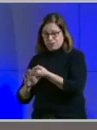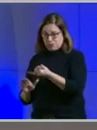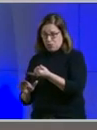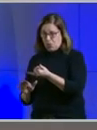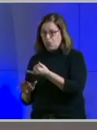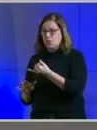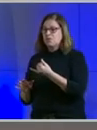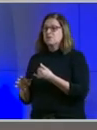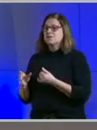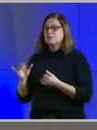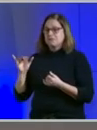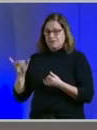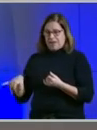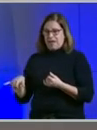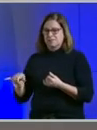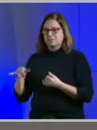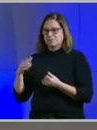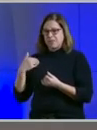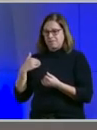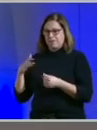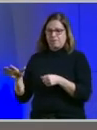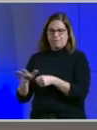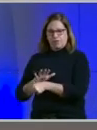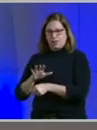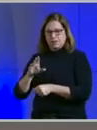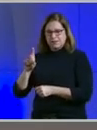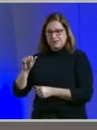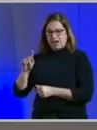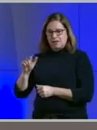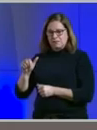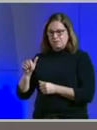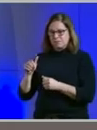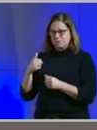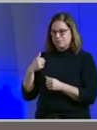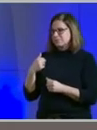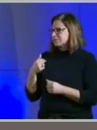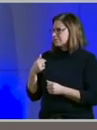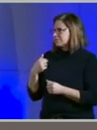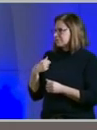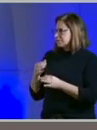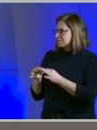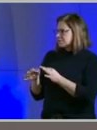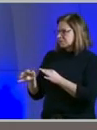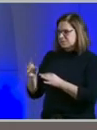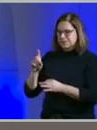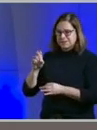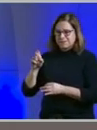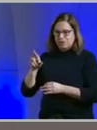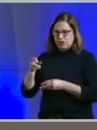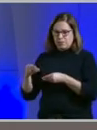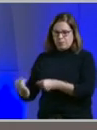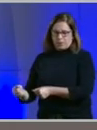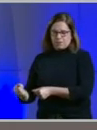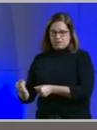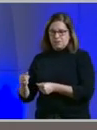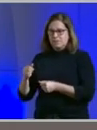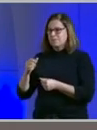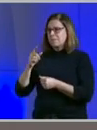being deferred. And it got to the point that something had to be done. And so with a tool like that, and with the